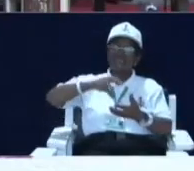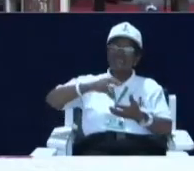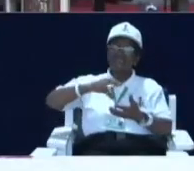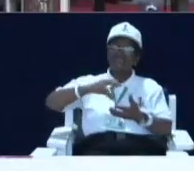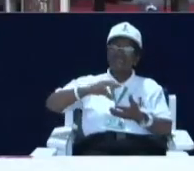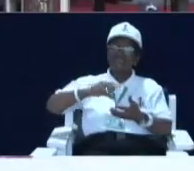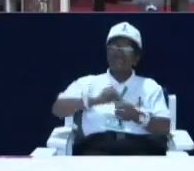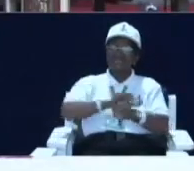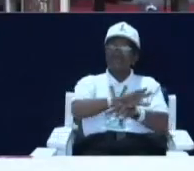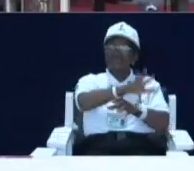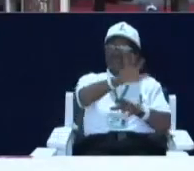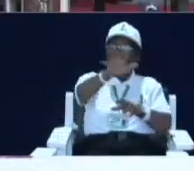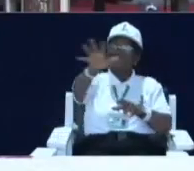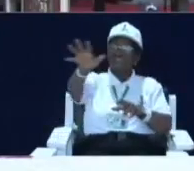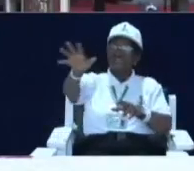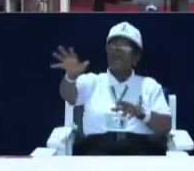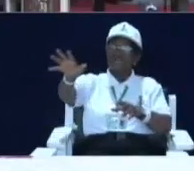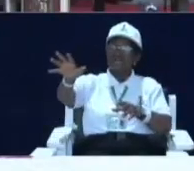influential.